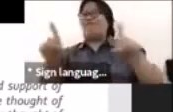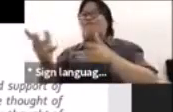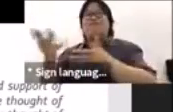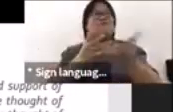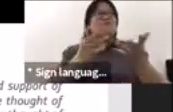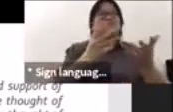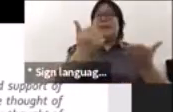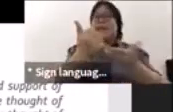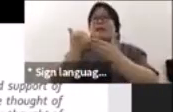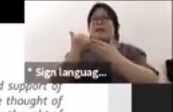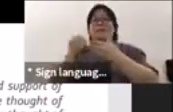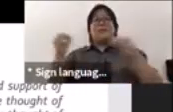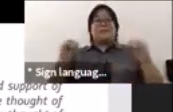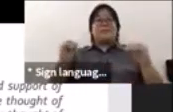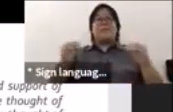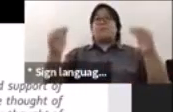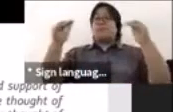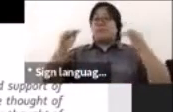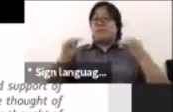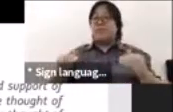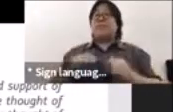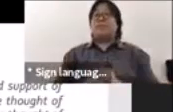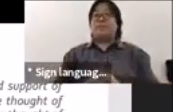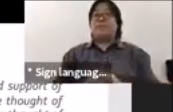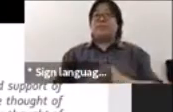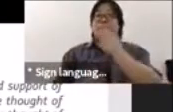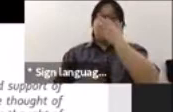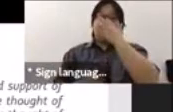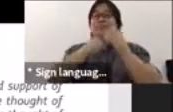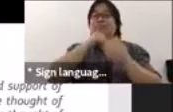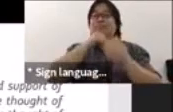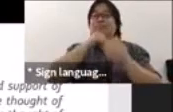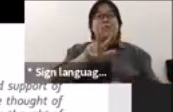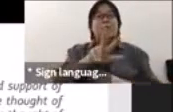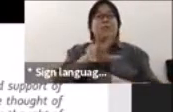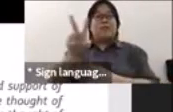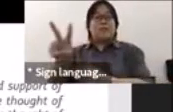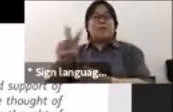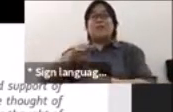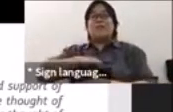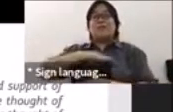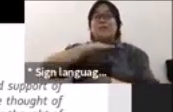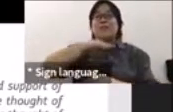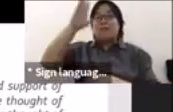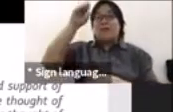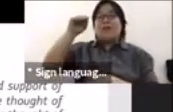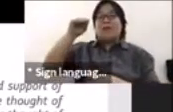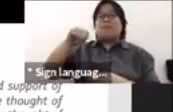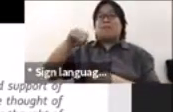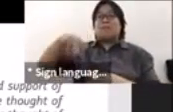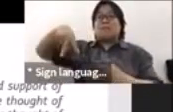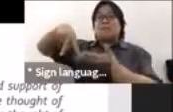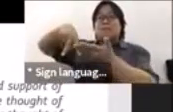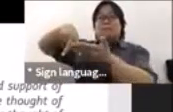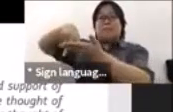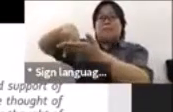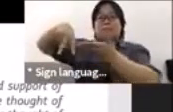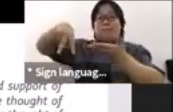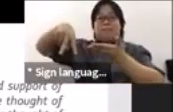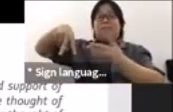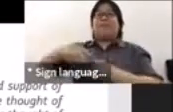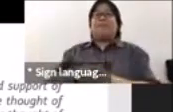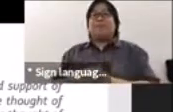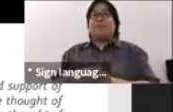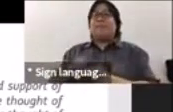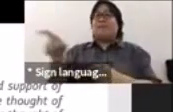solution. Next participant who are 32-year male and had a knee disarticulation amputation. When he was asked